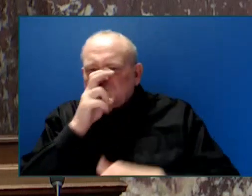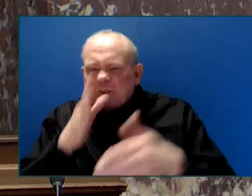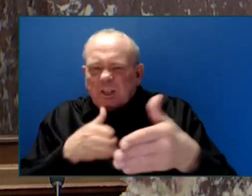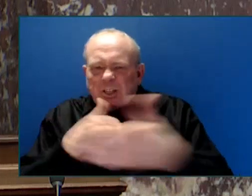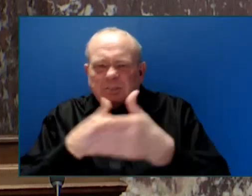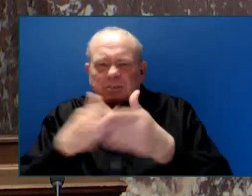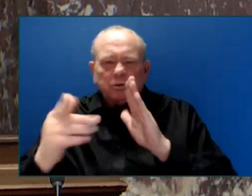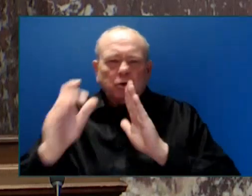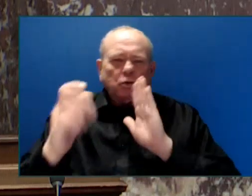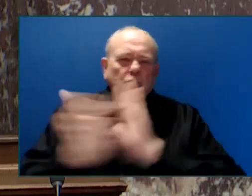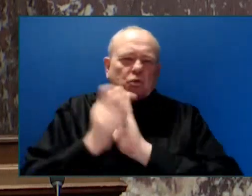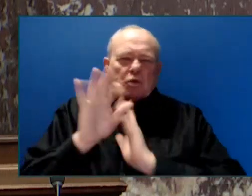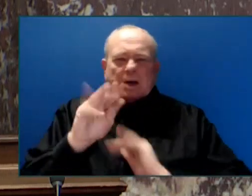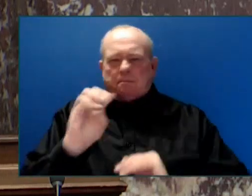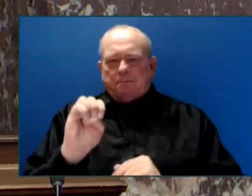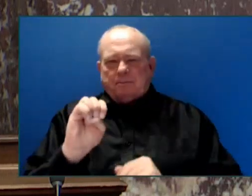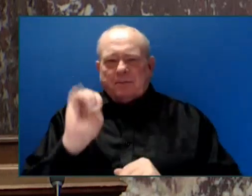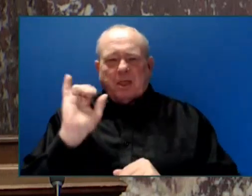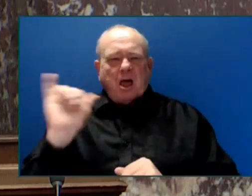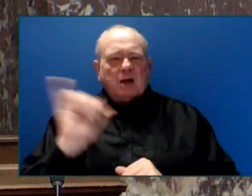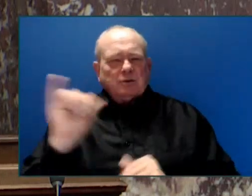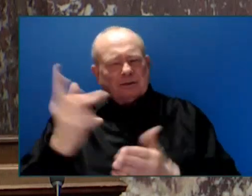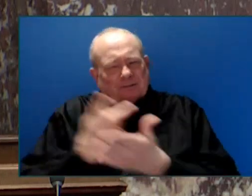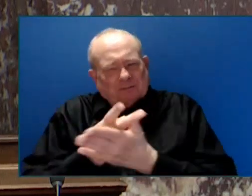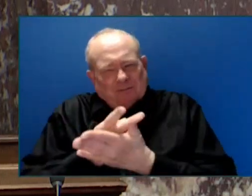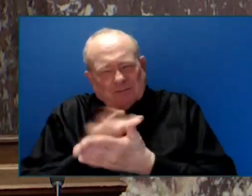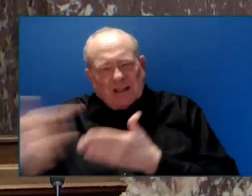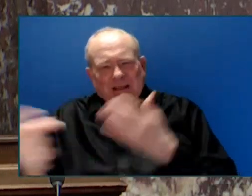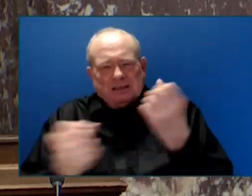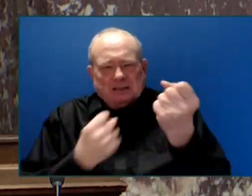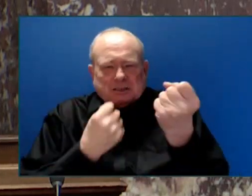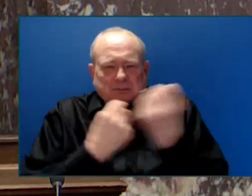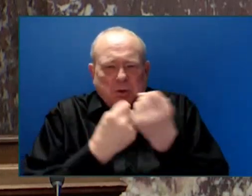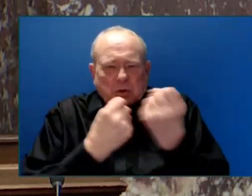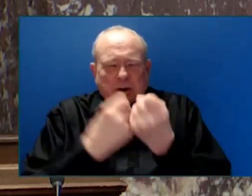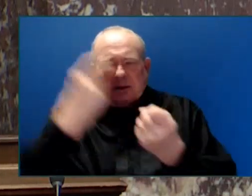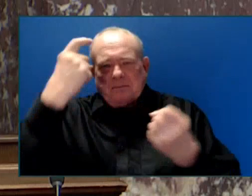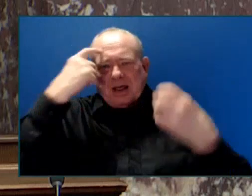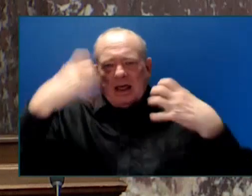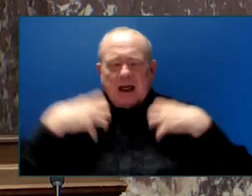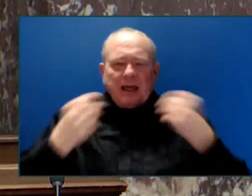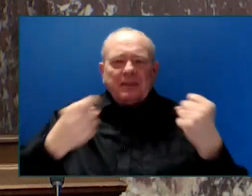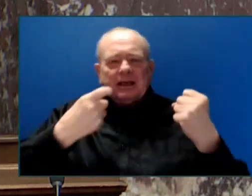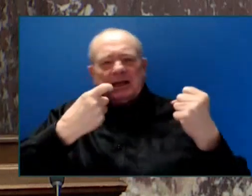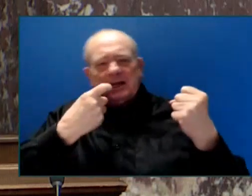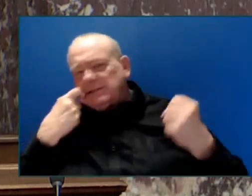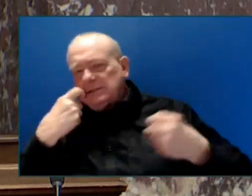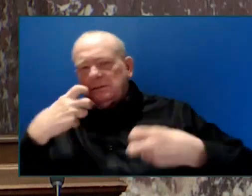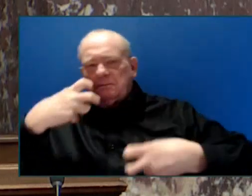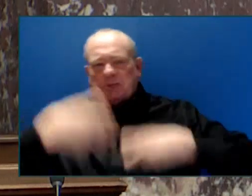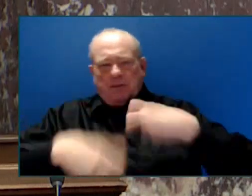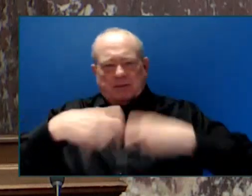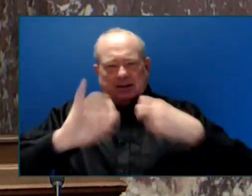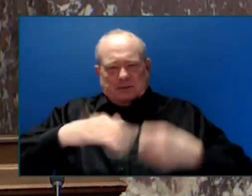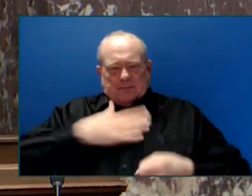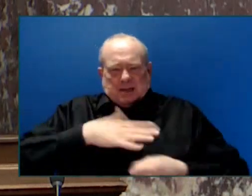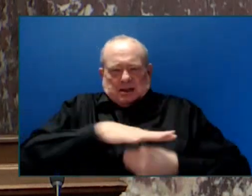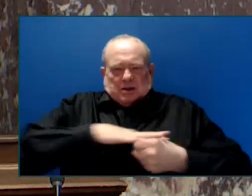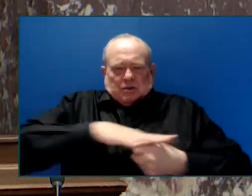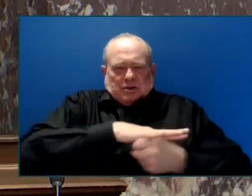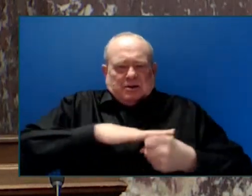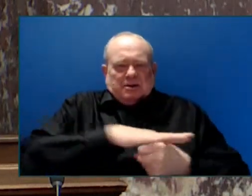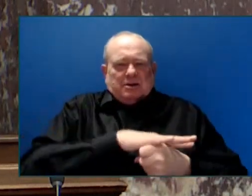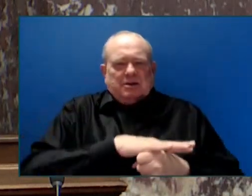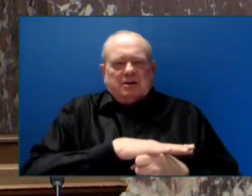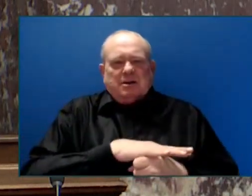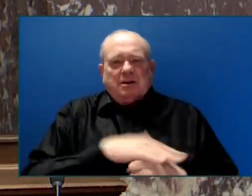mental health and addiction issues in our community. Willis Harper, Mama Cia's, Circle S, and the list goes on